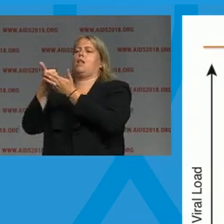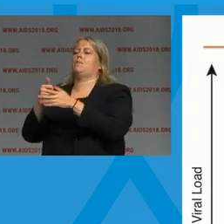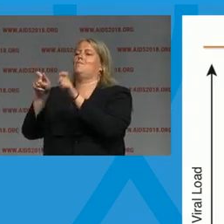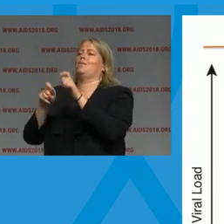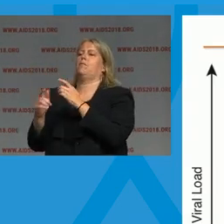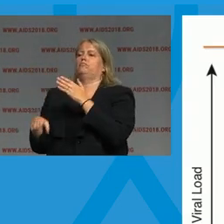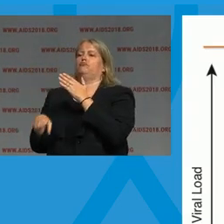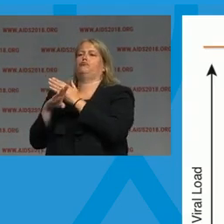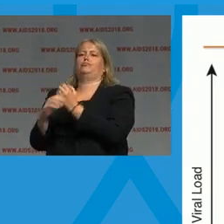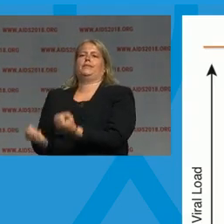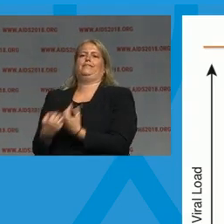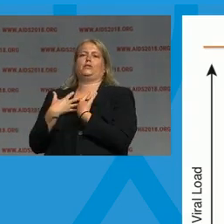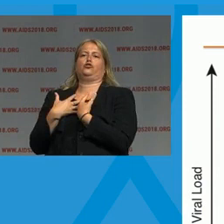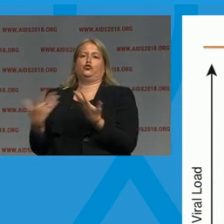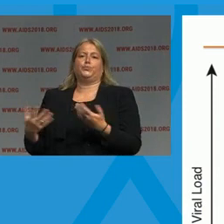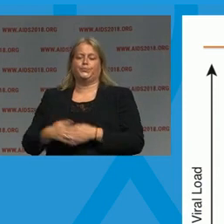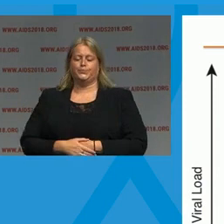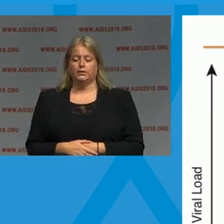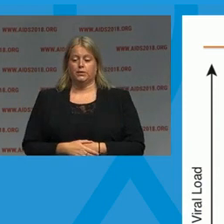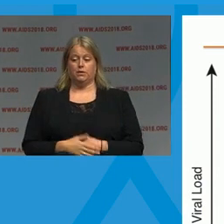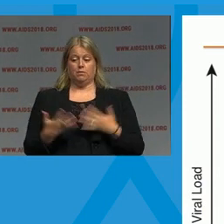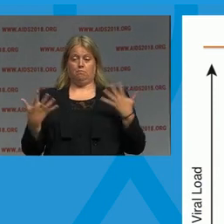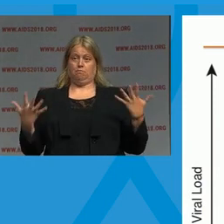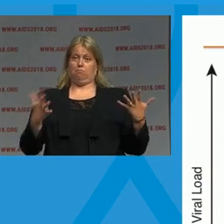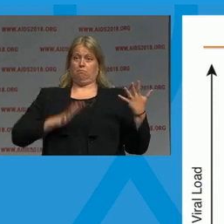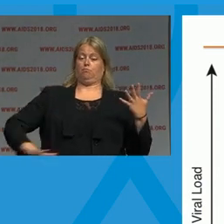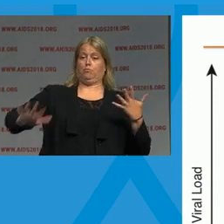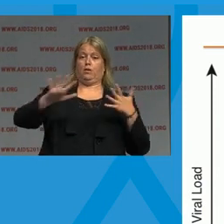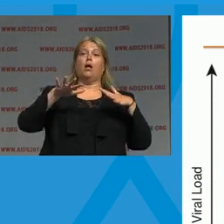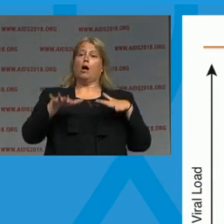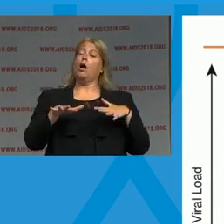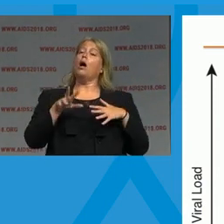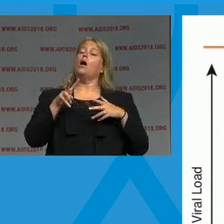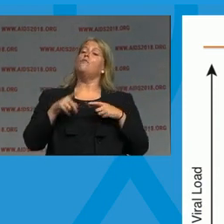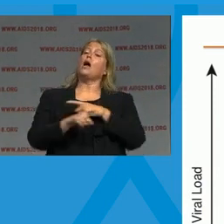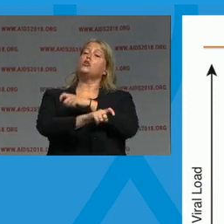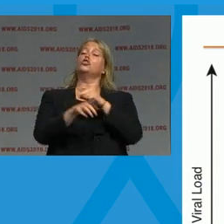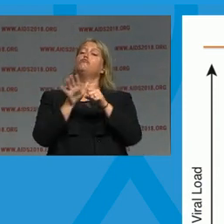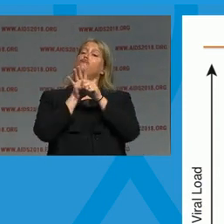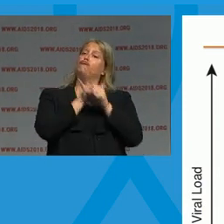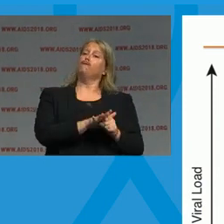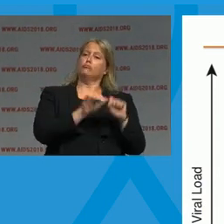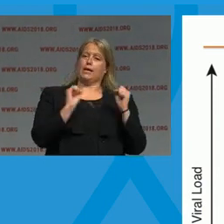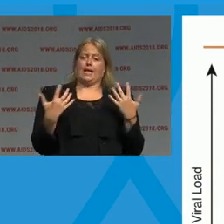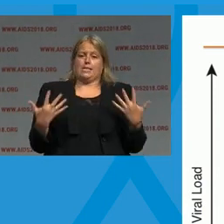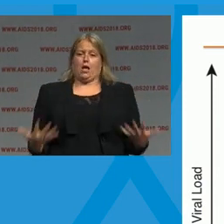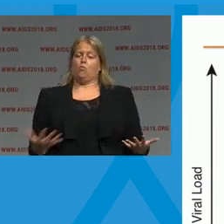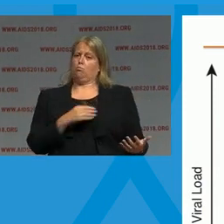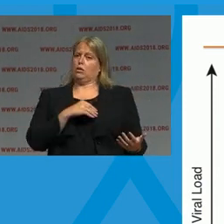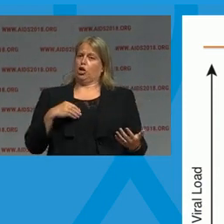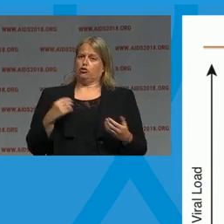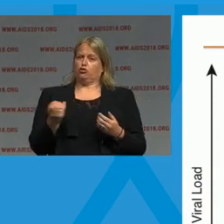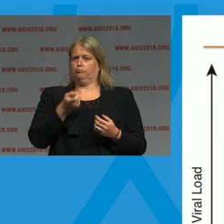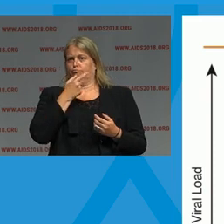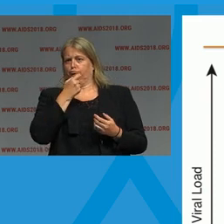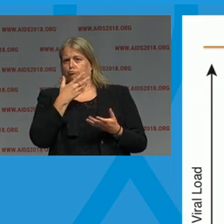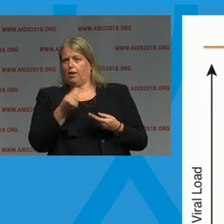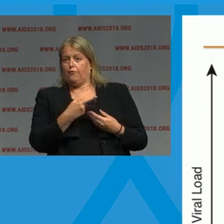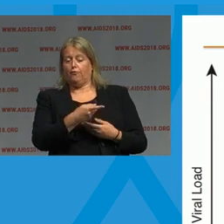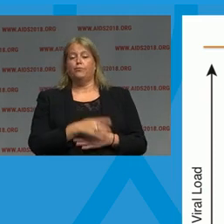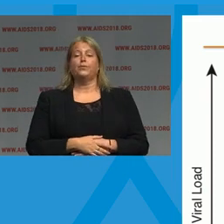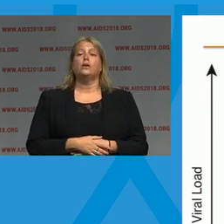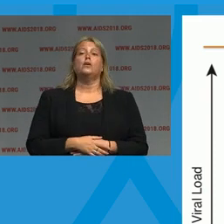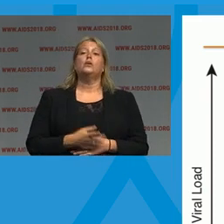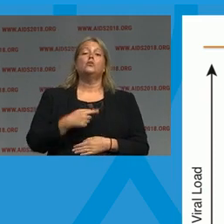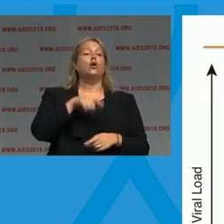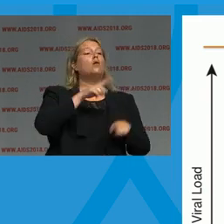We live in an era where it's possible for current medications to suppress virus, and at least for those who have access and who are able to carefully